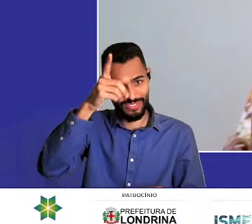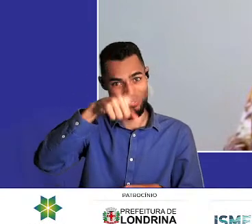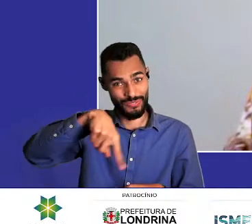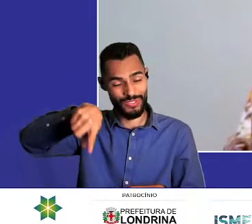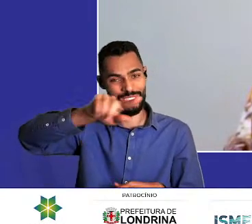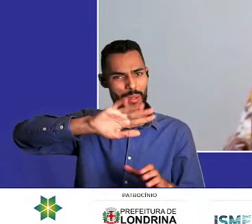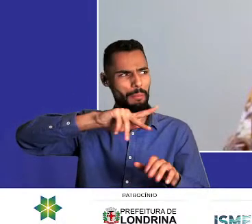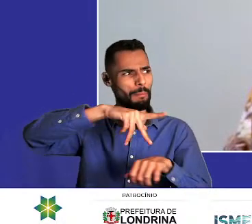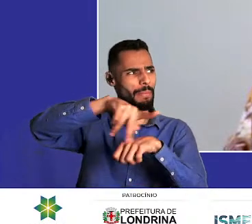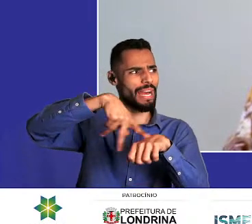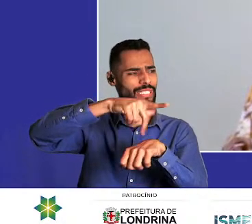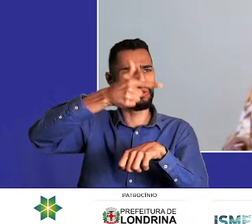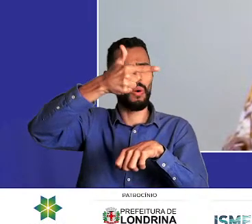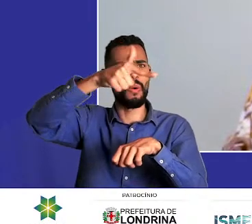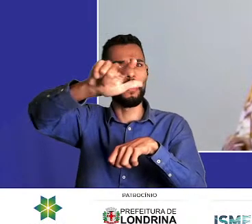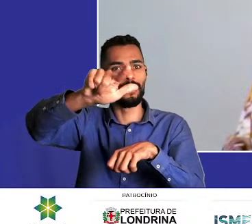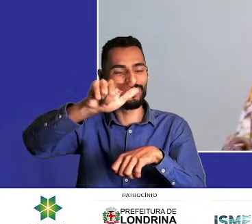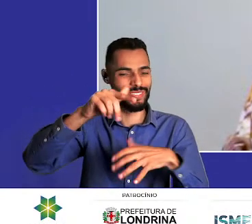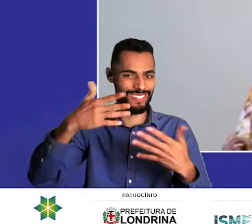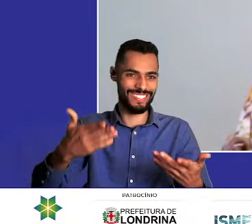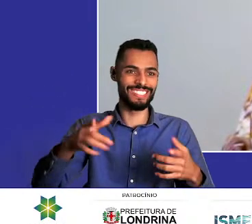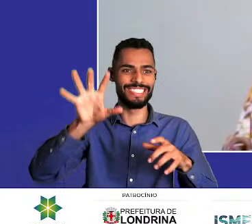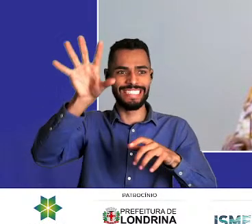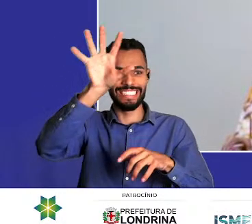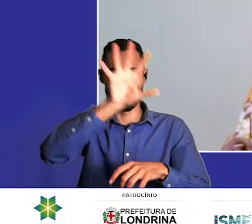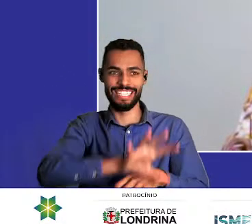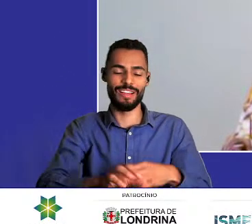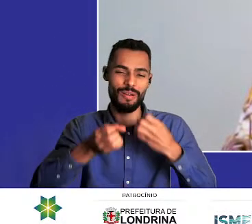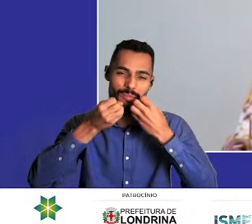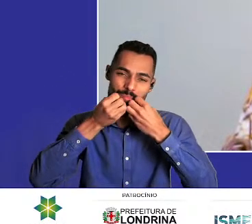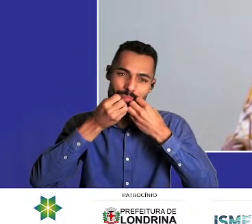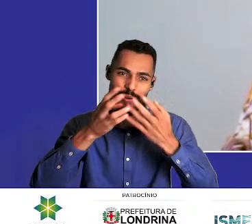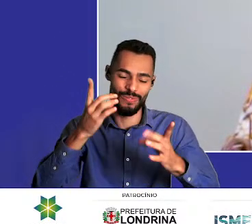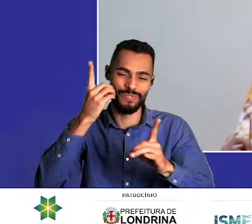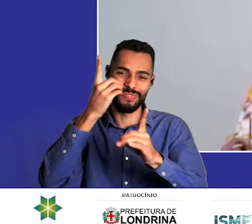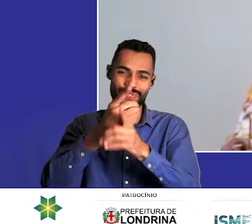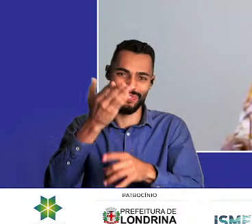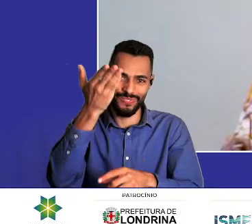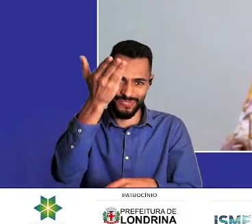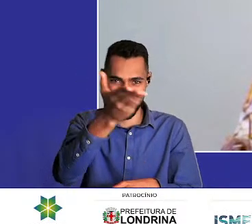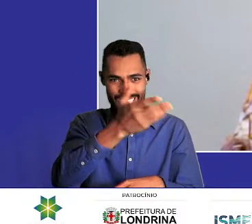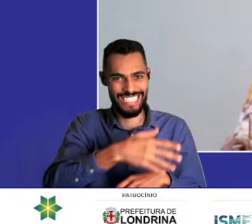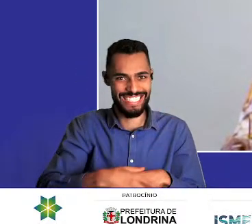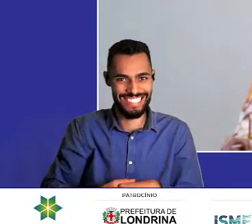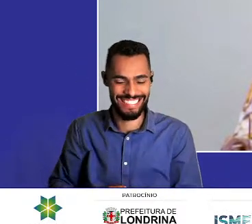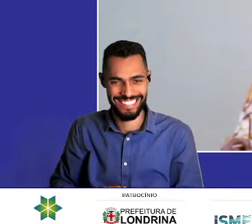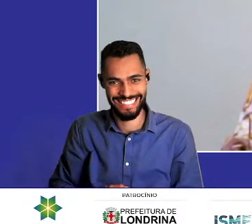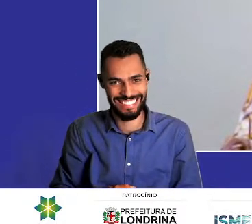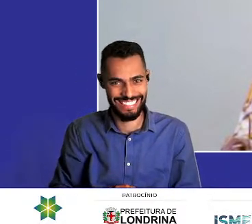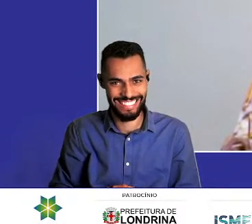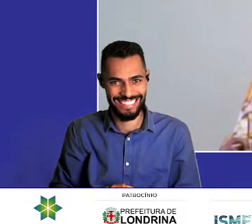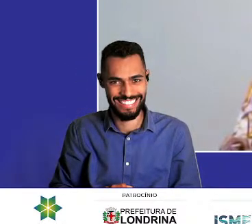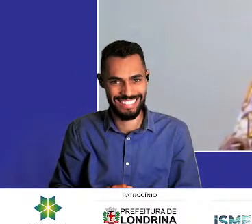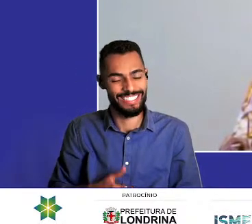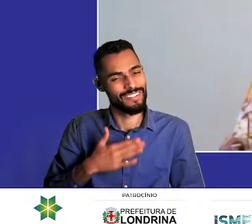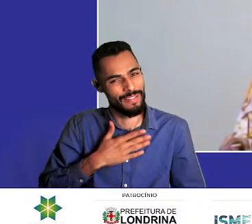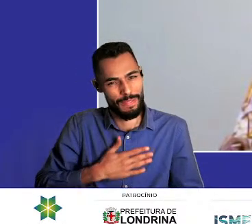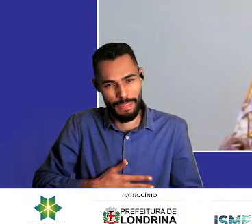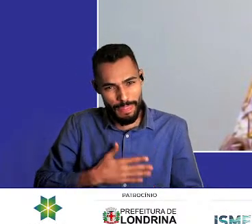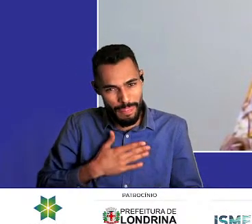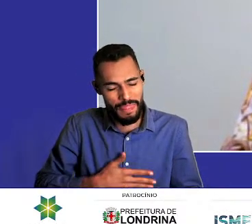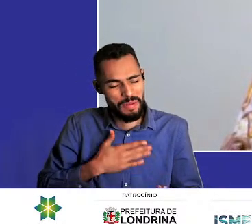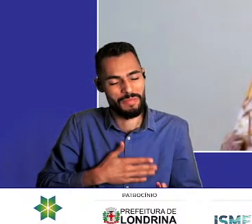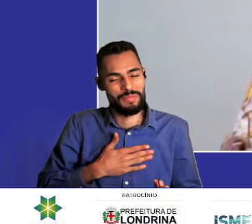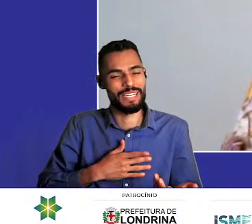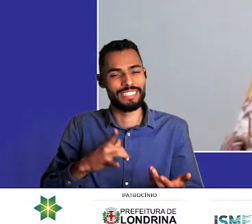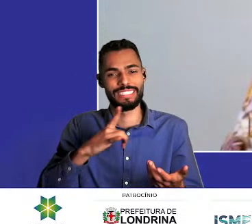gentlemen, it's been such a beautiful pleasure listening to Flavia, Sandra, and Magali. It